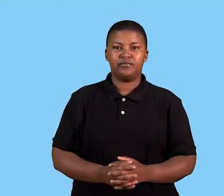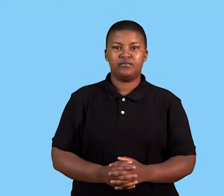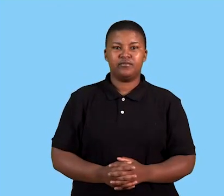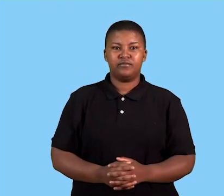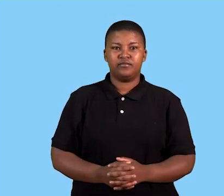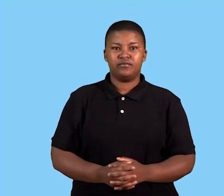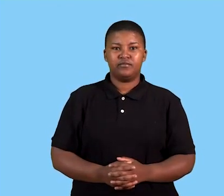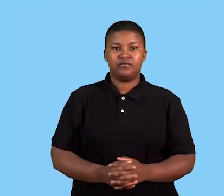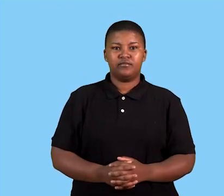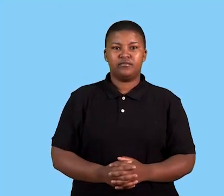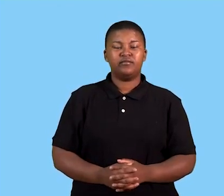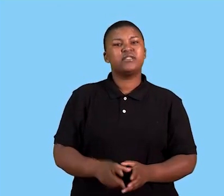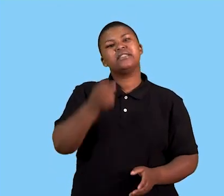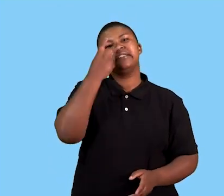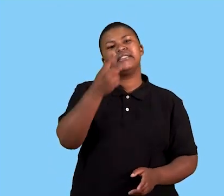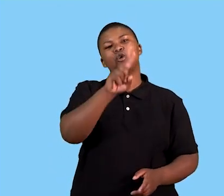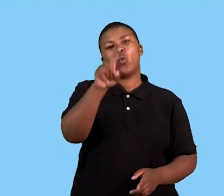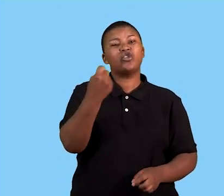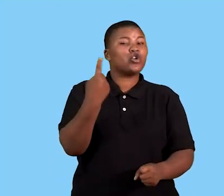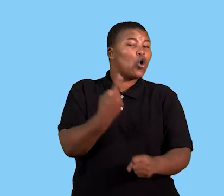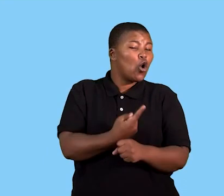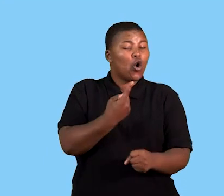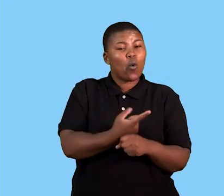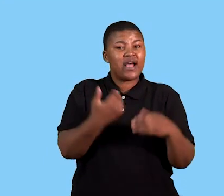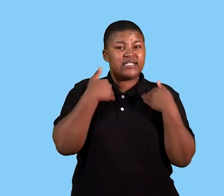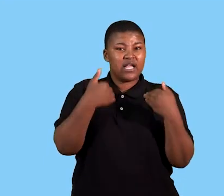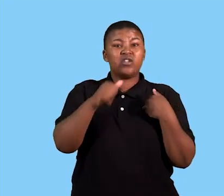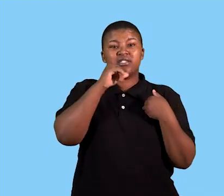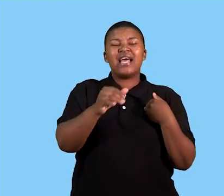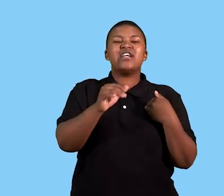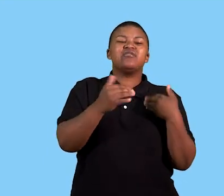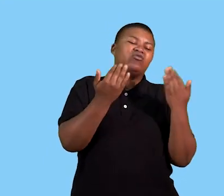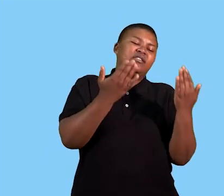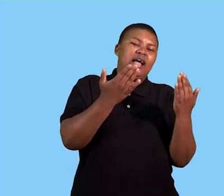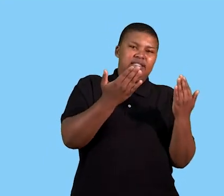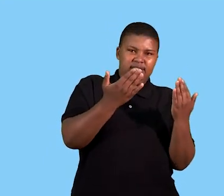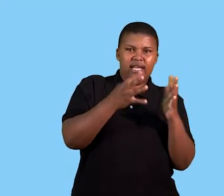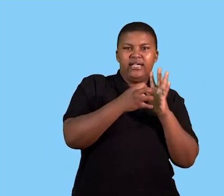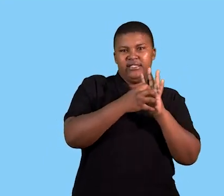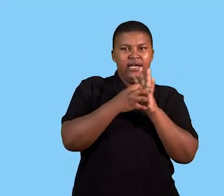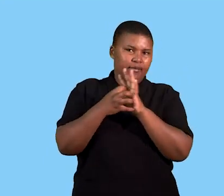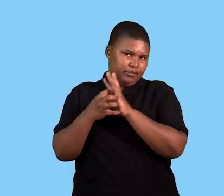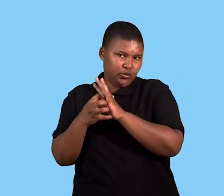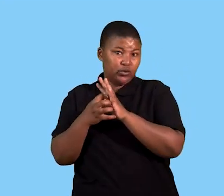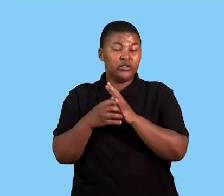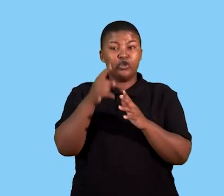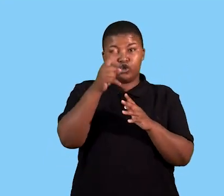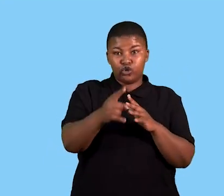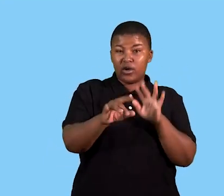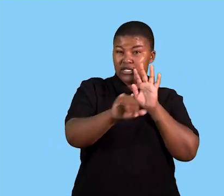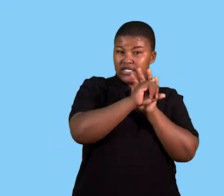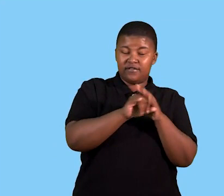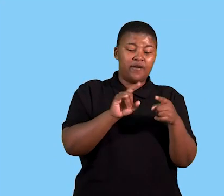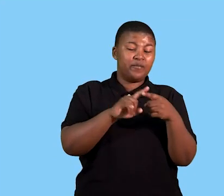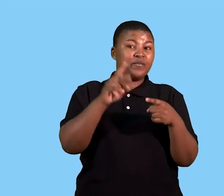our first question always, and you will see the questions always start like this: study the following examples and indicate whether it is a